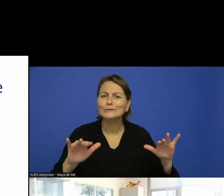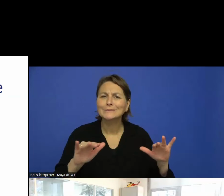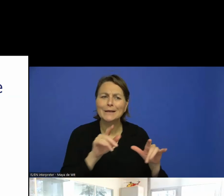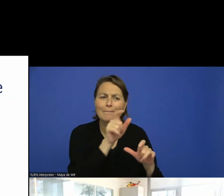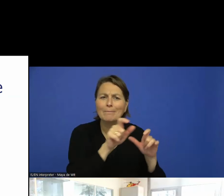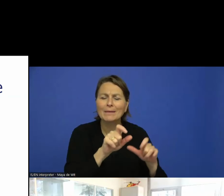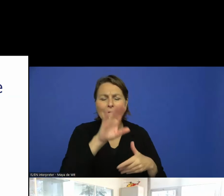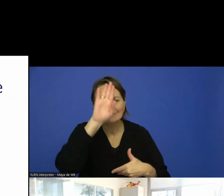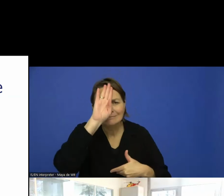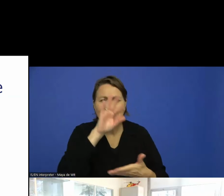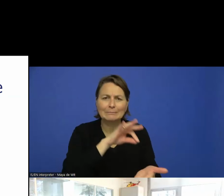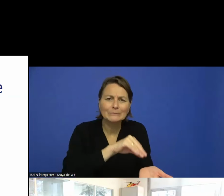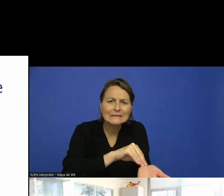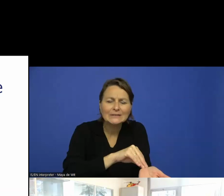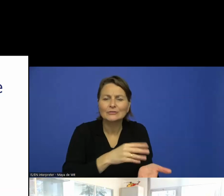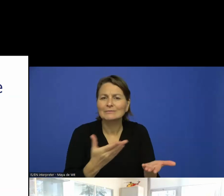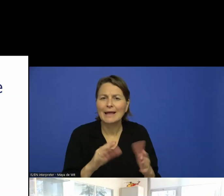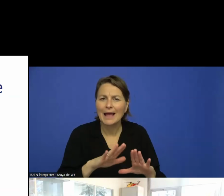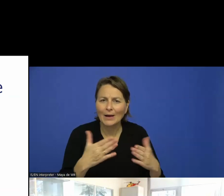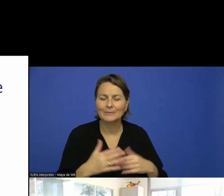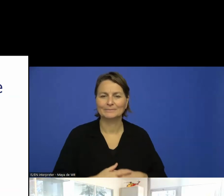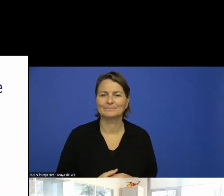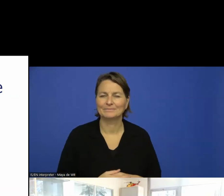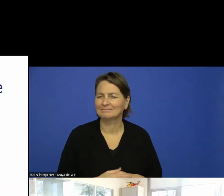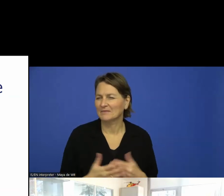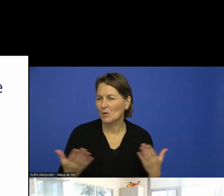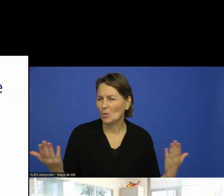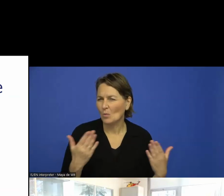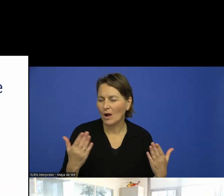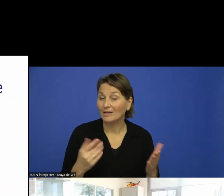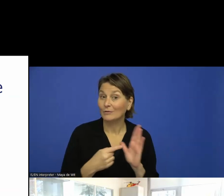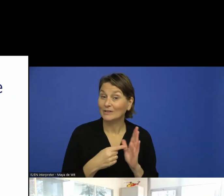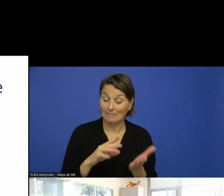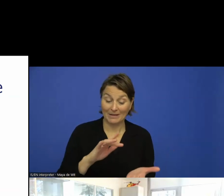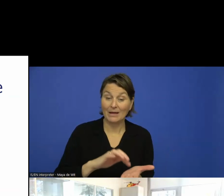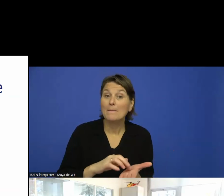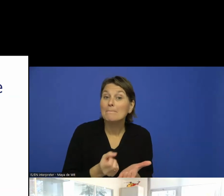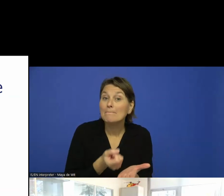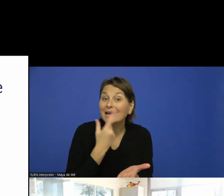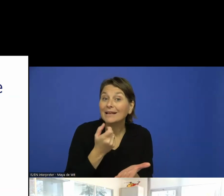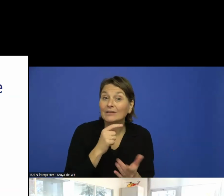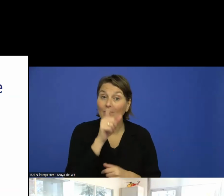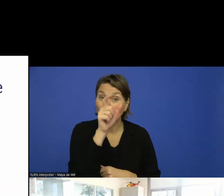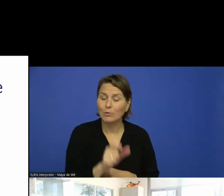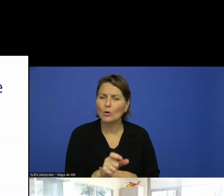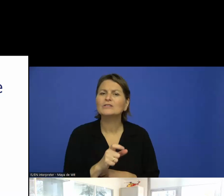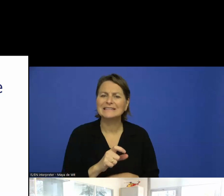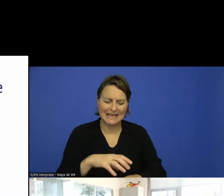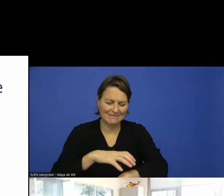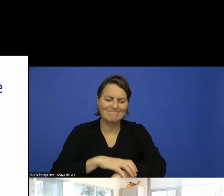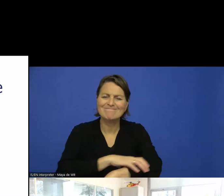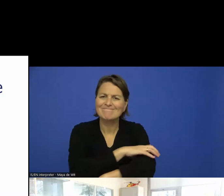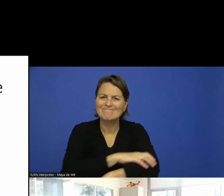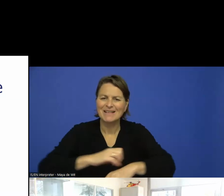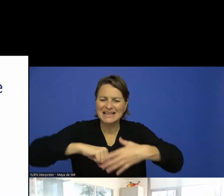provider population. So why do we give medication to somebody with arthritis when they're struggling to open a